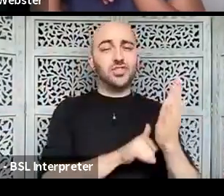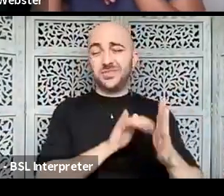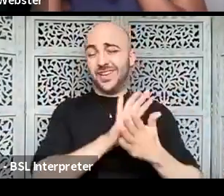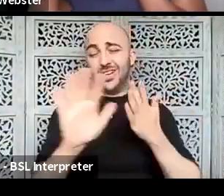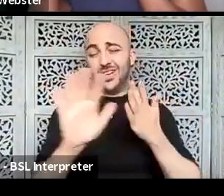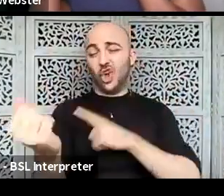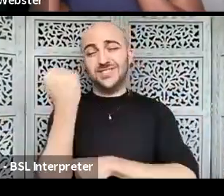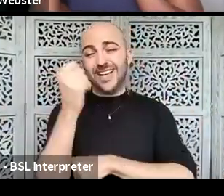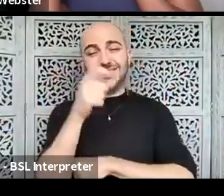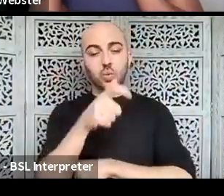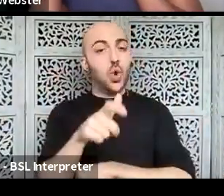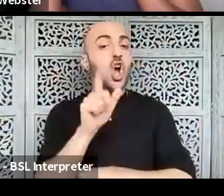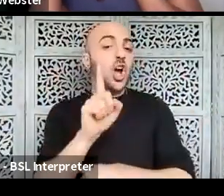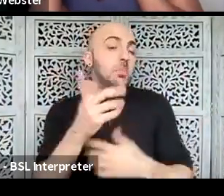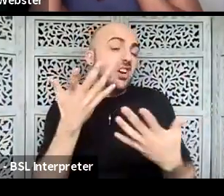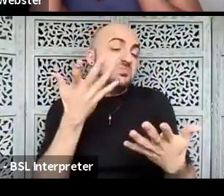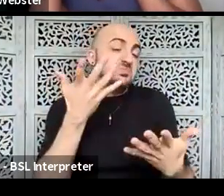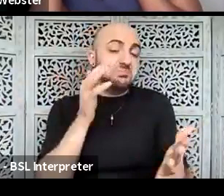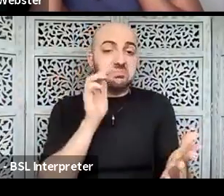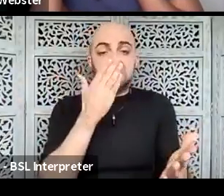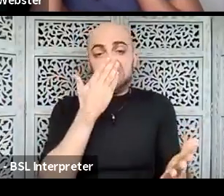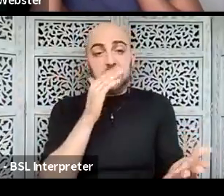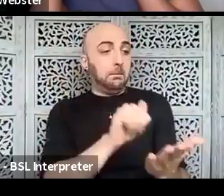the job. So basically,